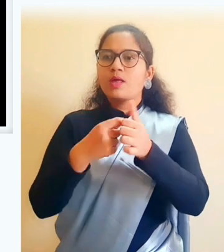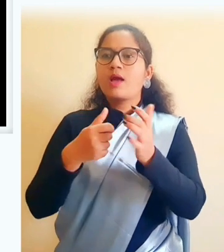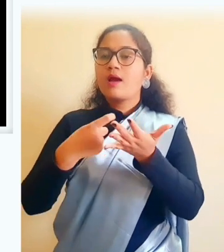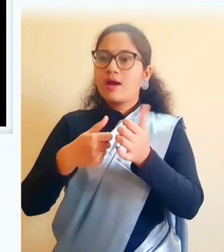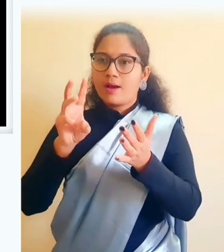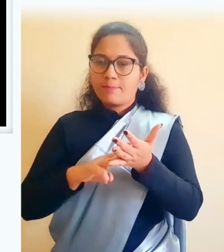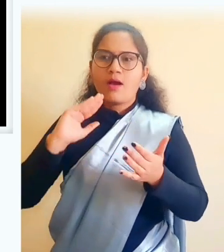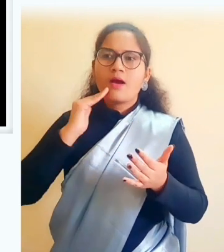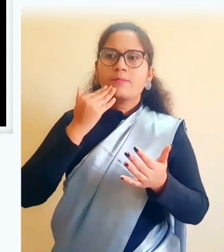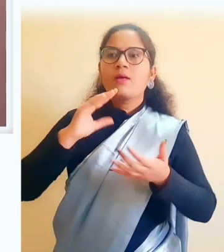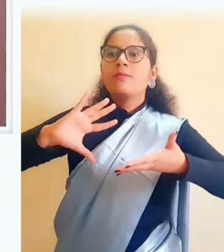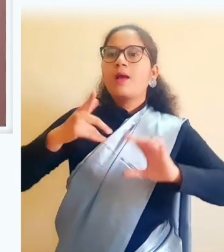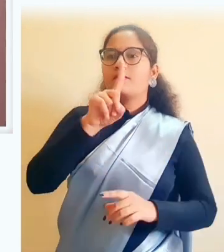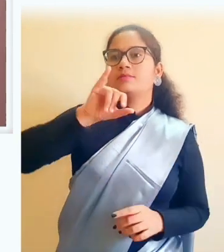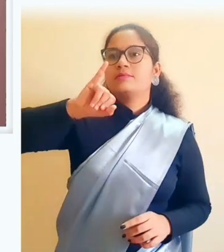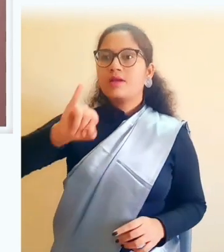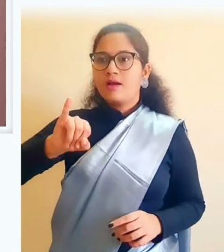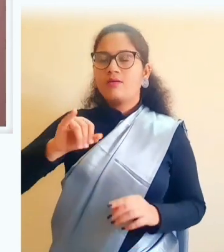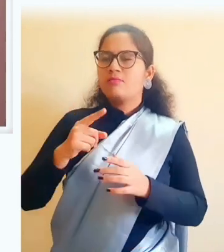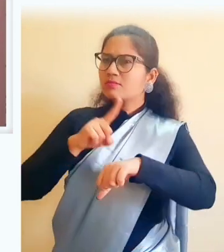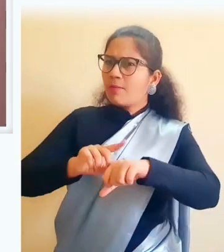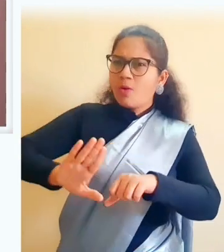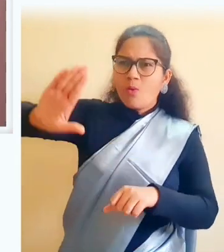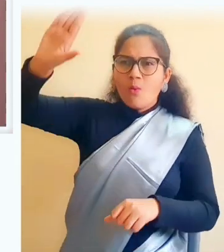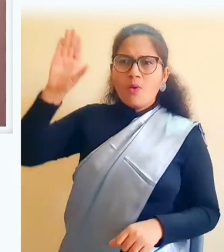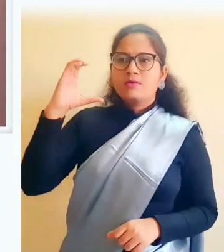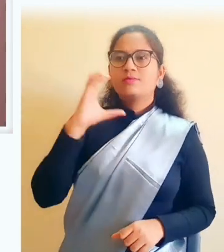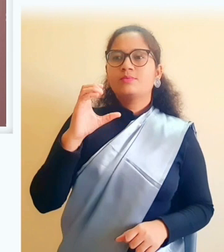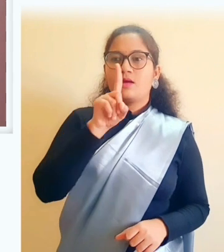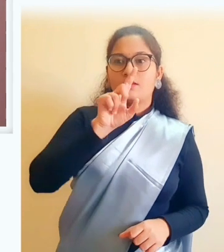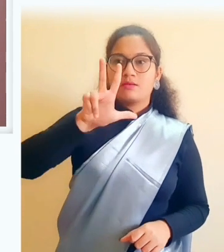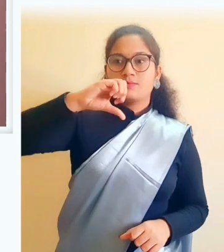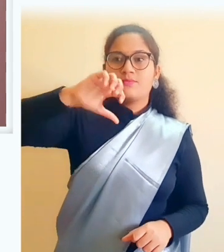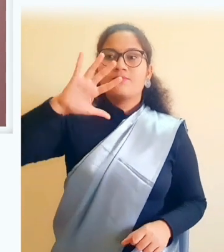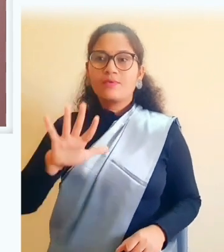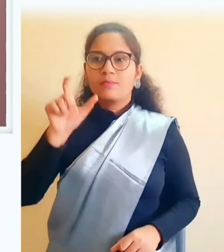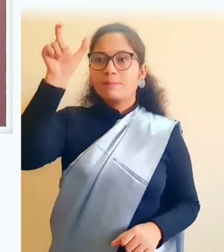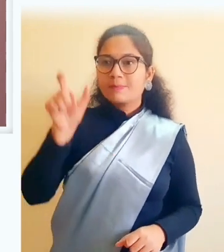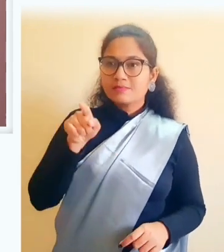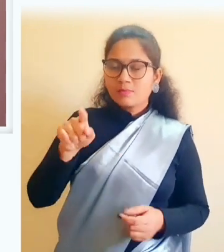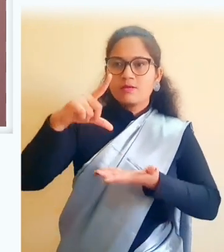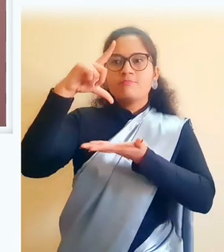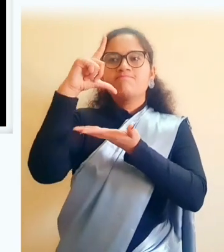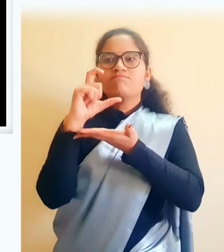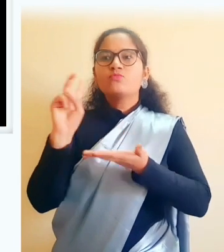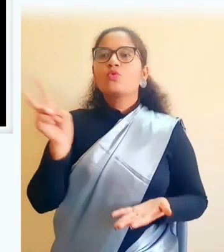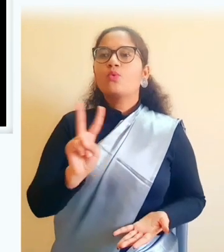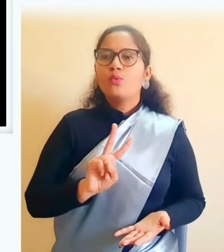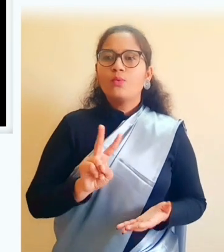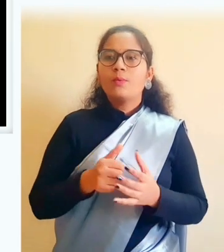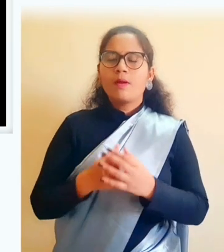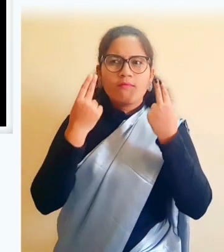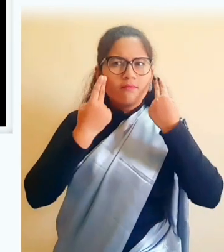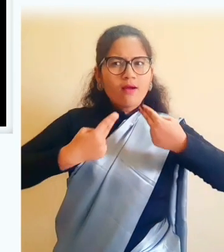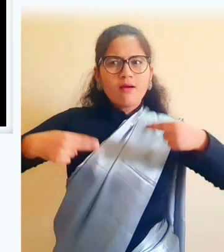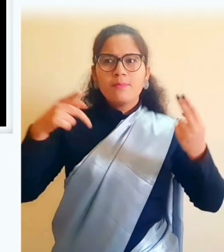the 16th century. The photograph was taken around 1895 by Wheeler and Klein, one of the largest